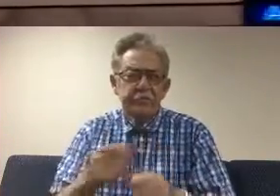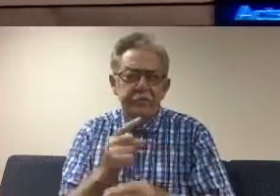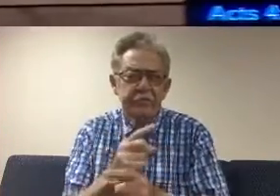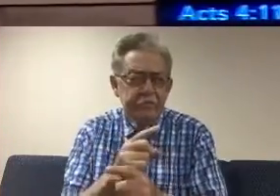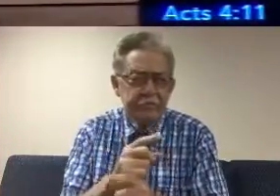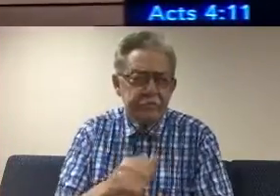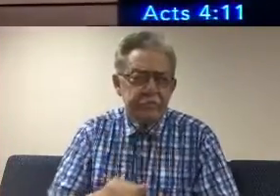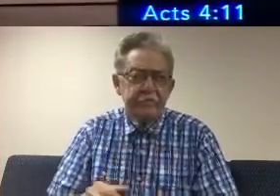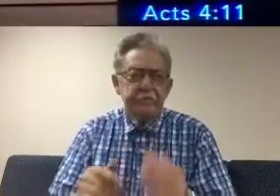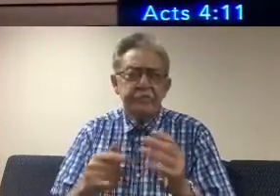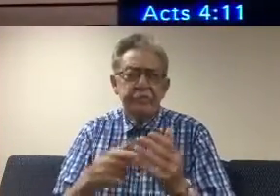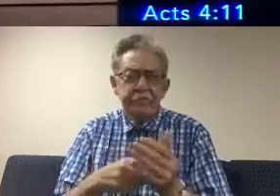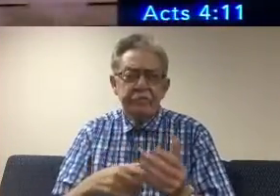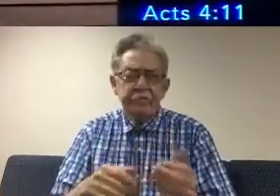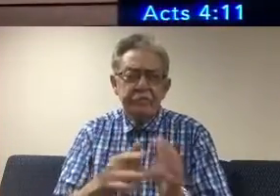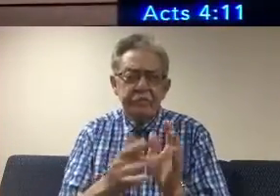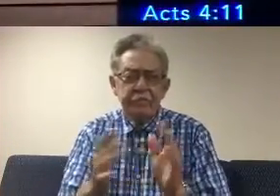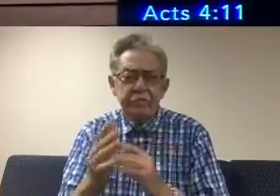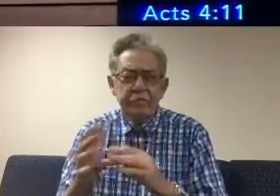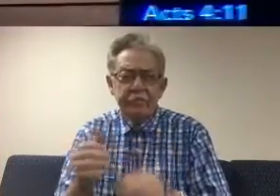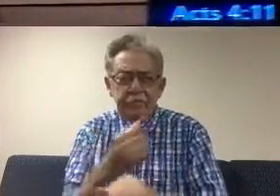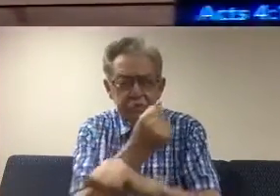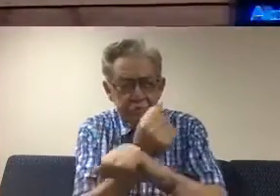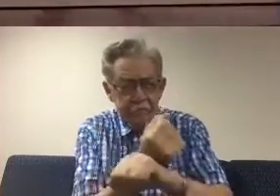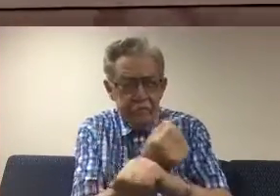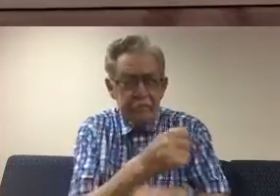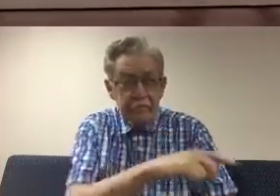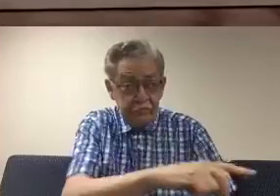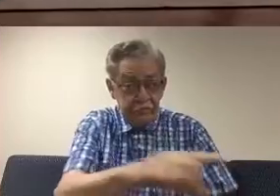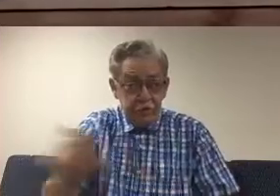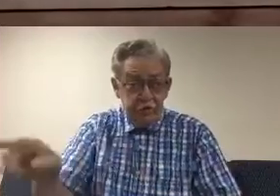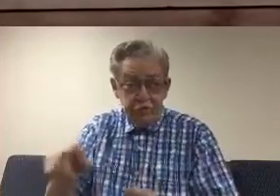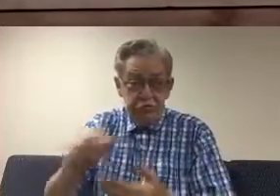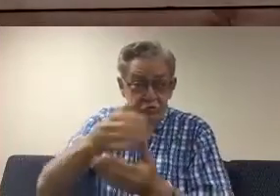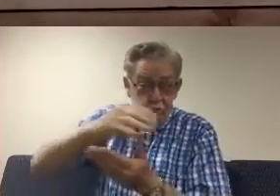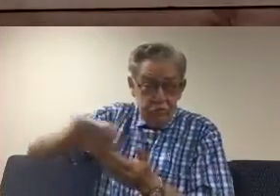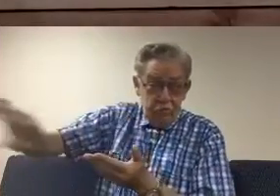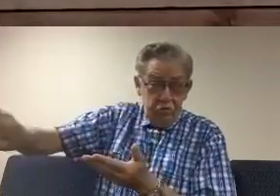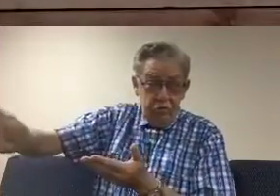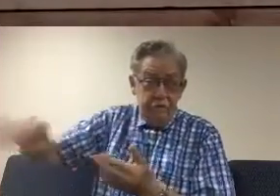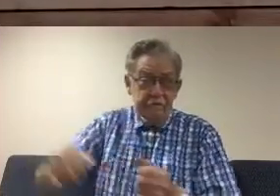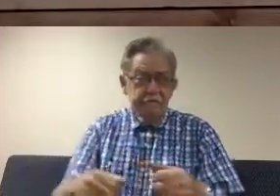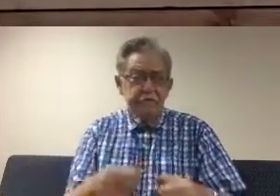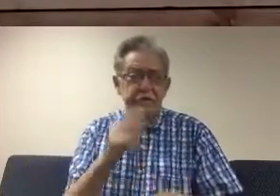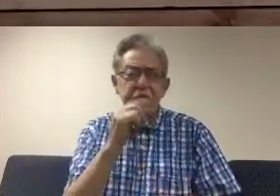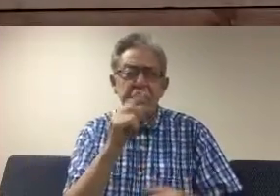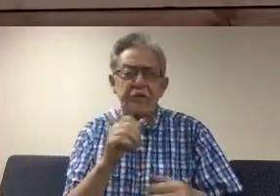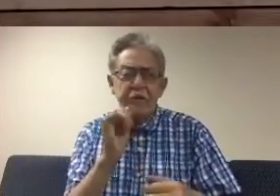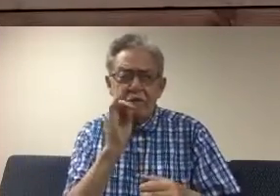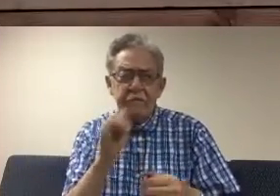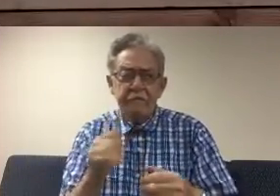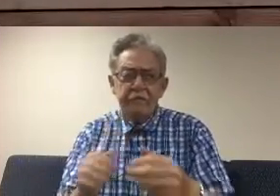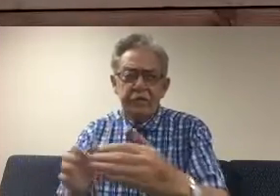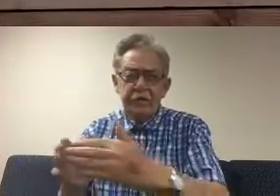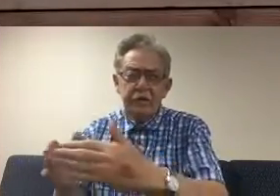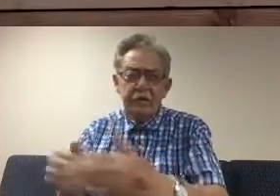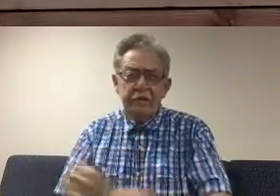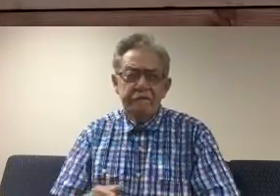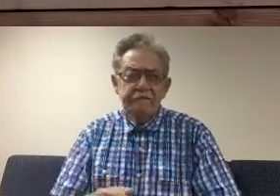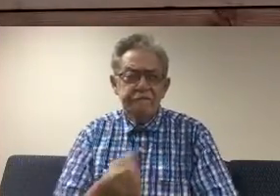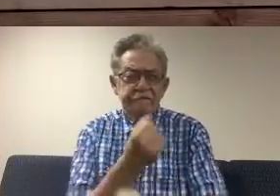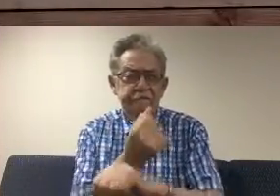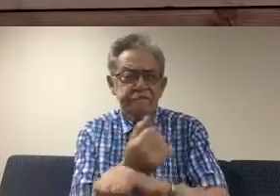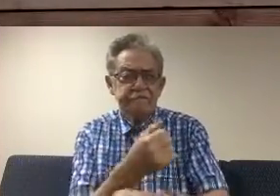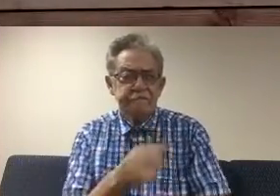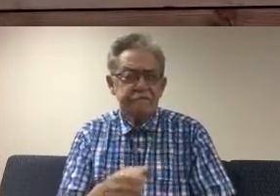this Jesus is the stone that you rejected, who is the cornerstone of a new temple, who is the